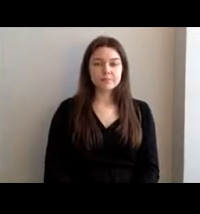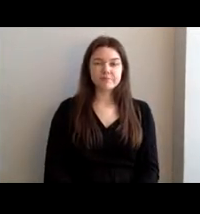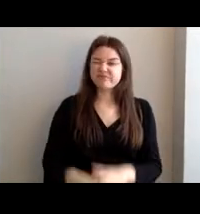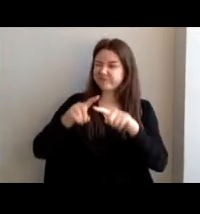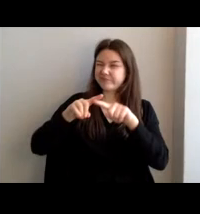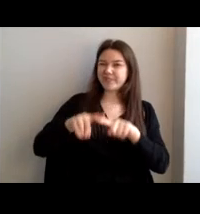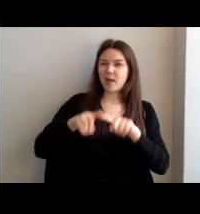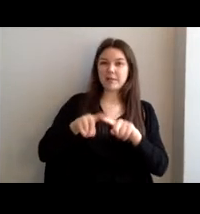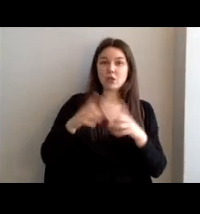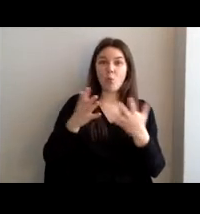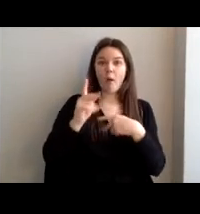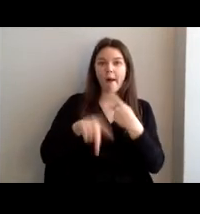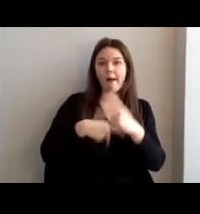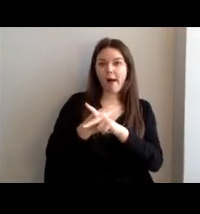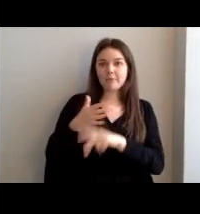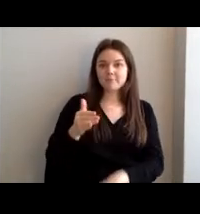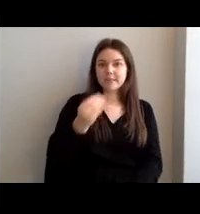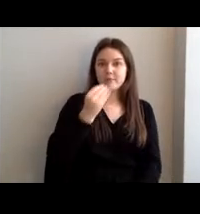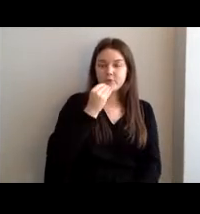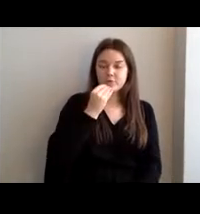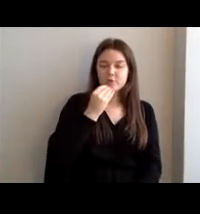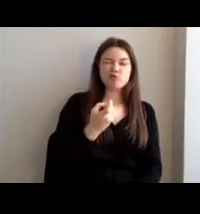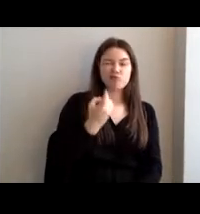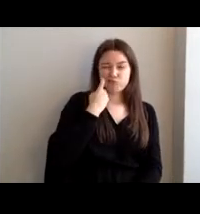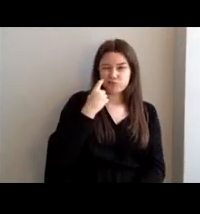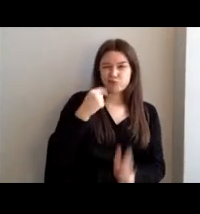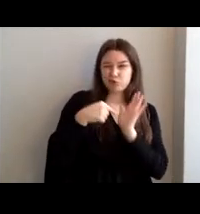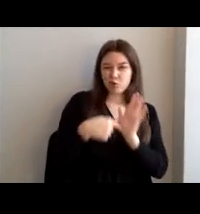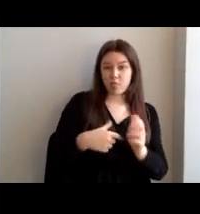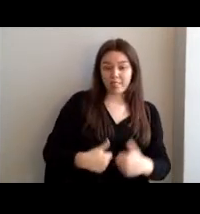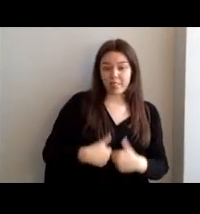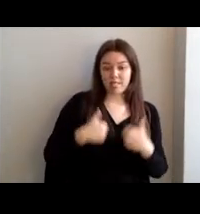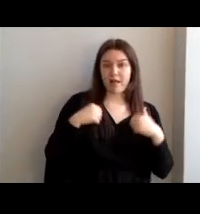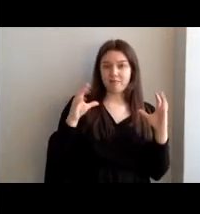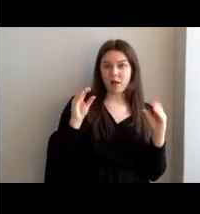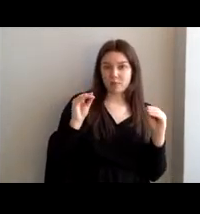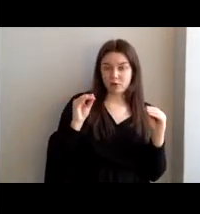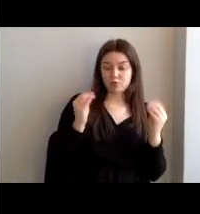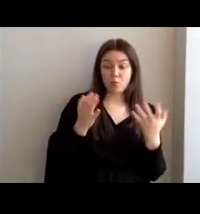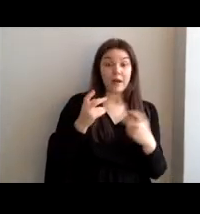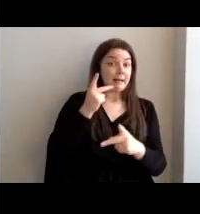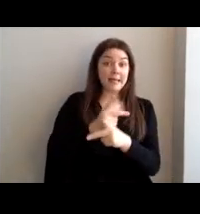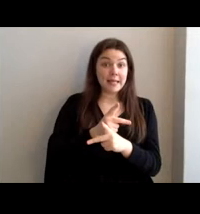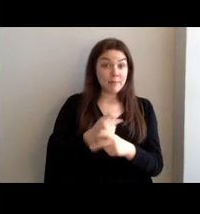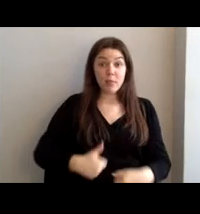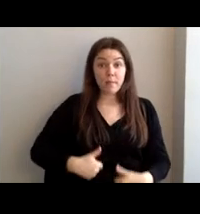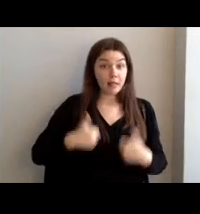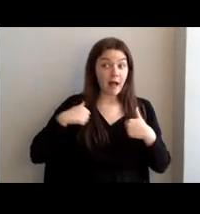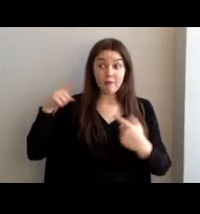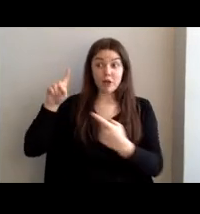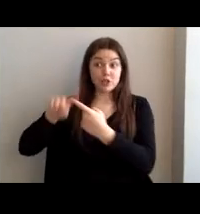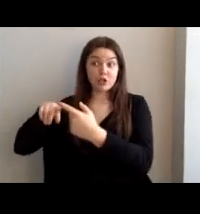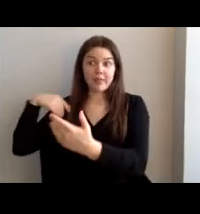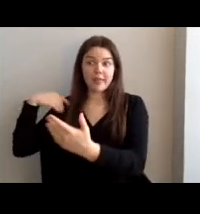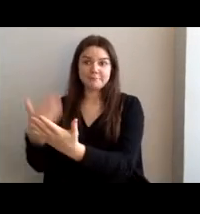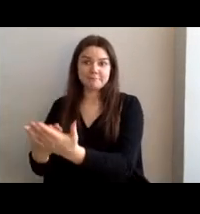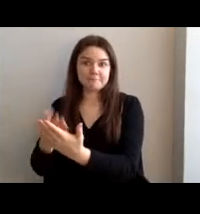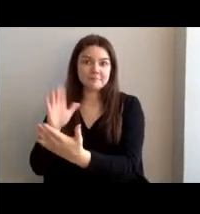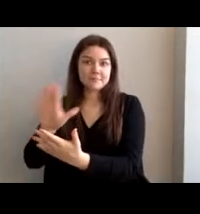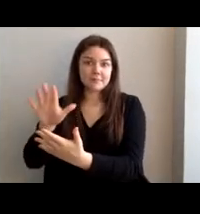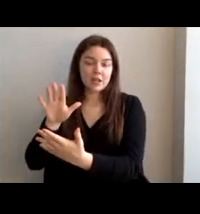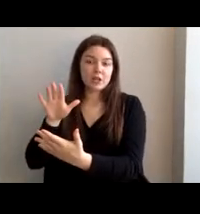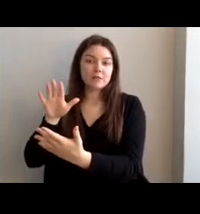of seafood. So yes, the one that I was just doing was live. So obviously we want to keep them live until their final destination.